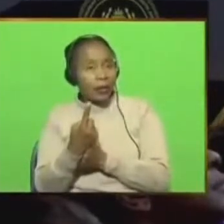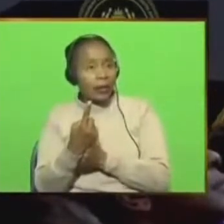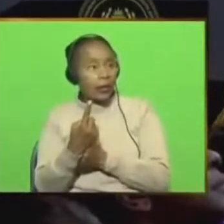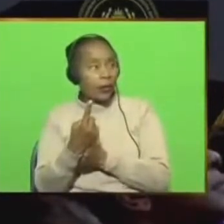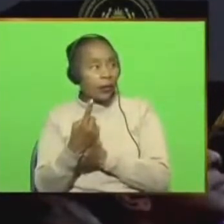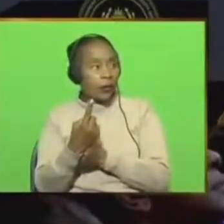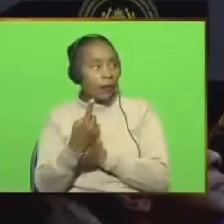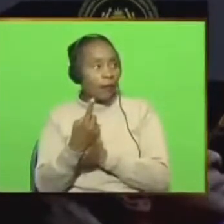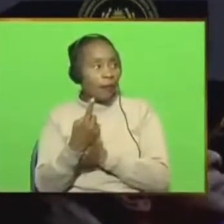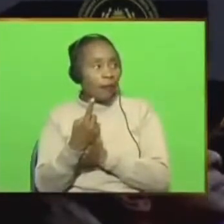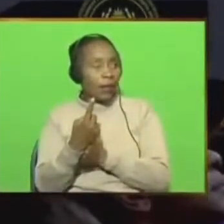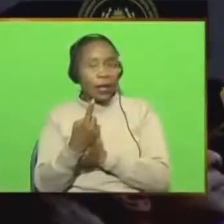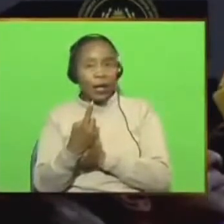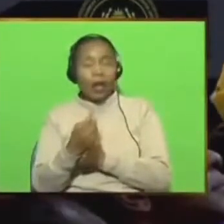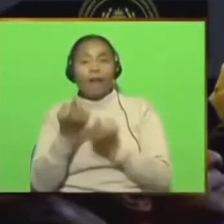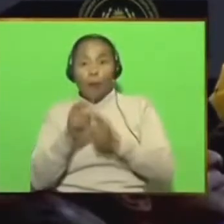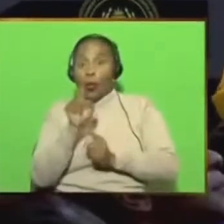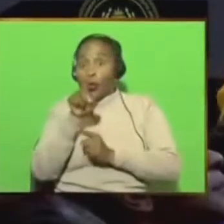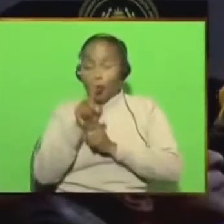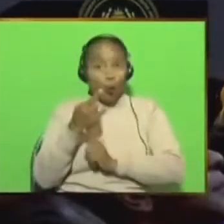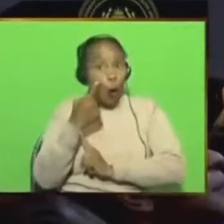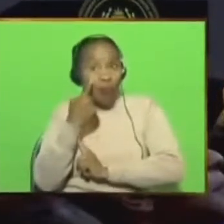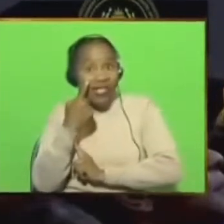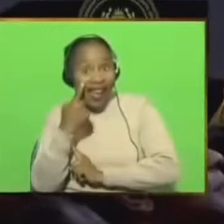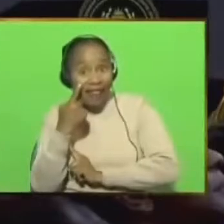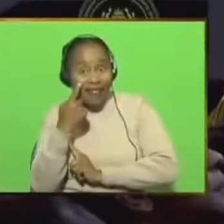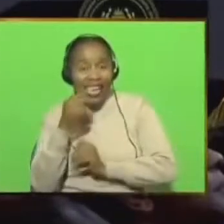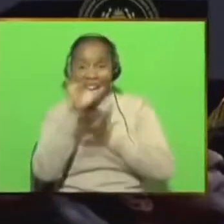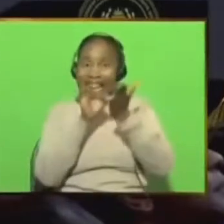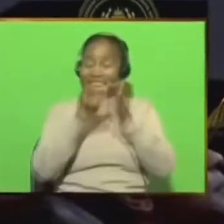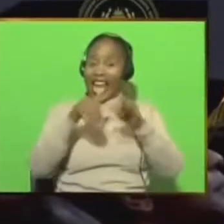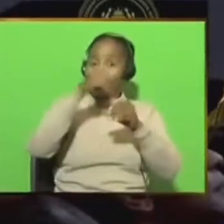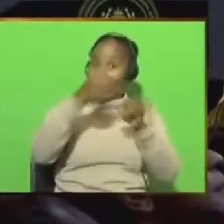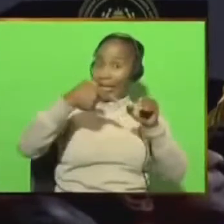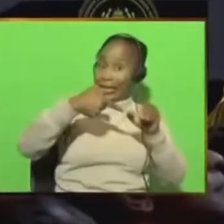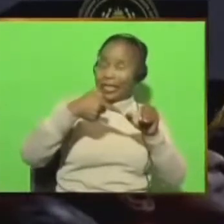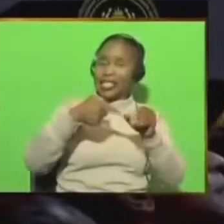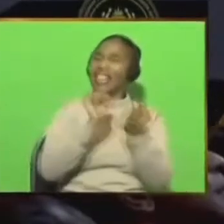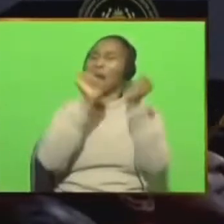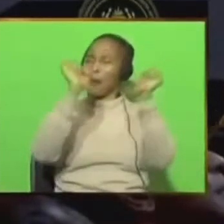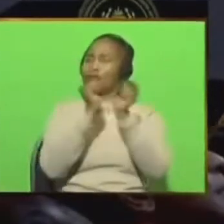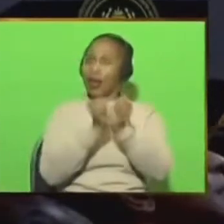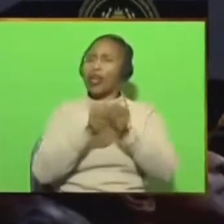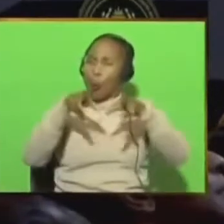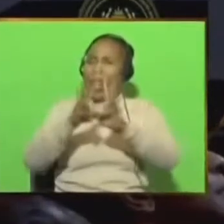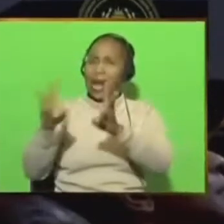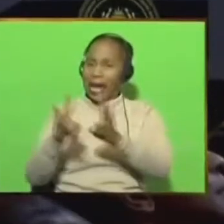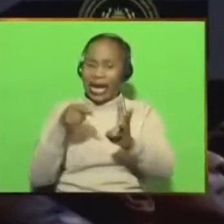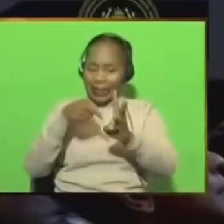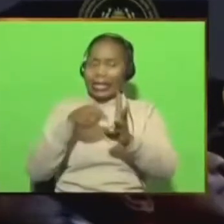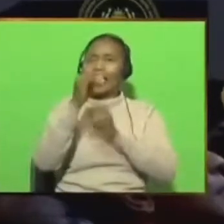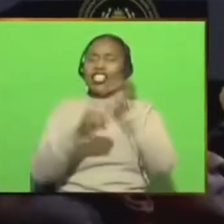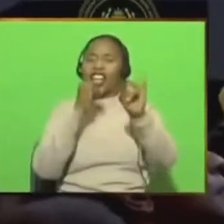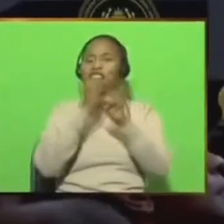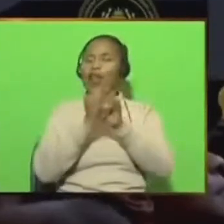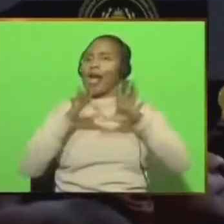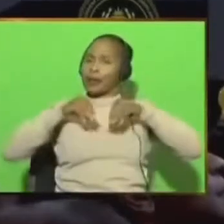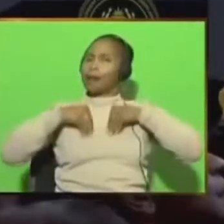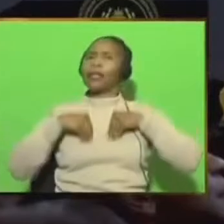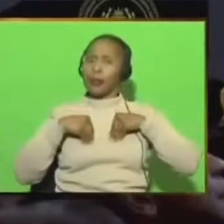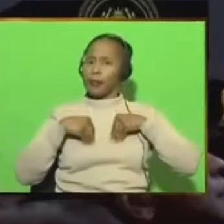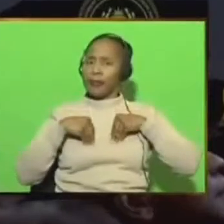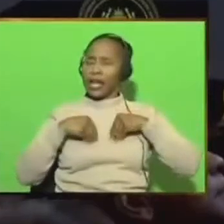Honorable Malema. Thank you very much, Chief Justice. I never thought I would sit in a meeting where